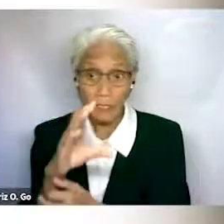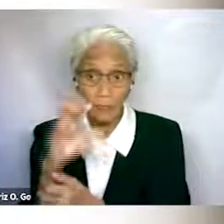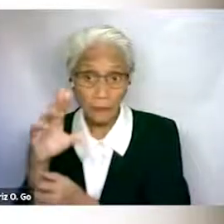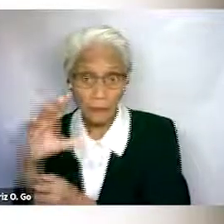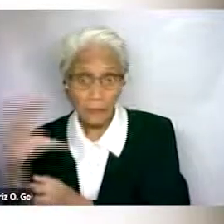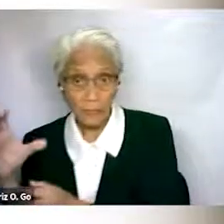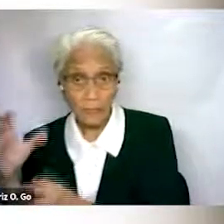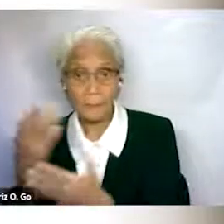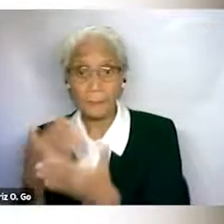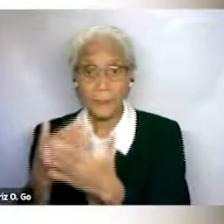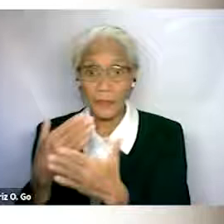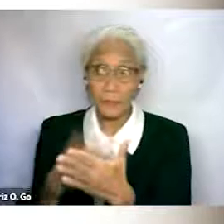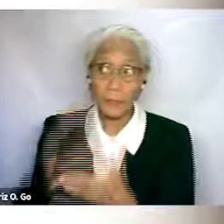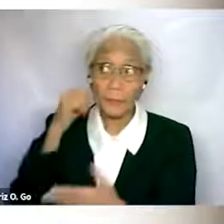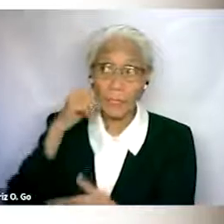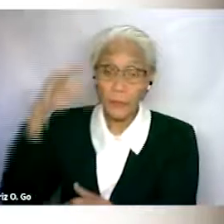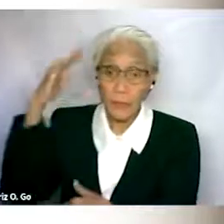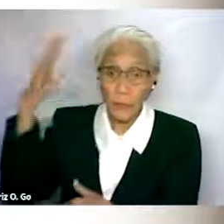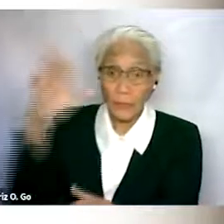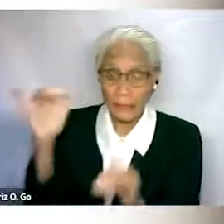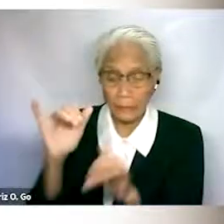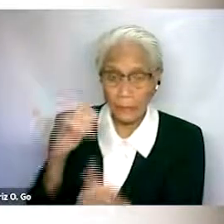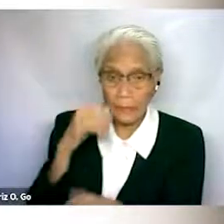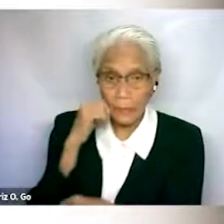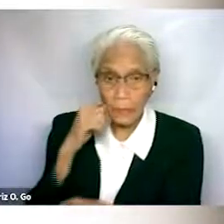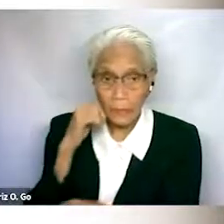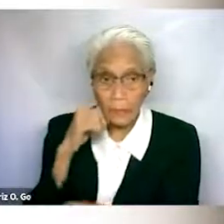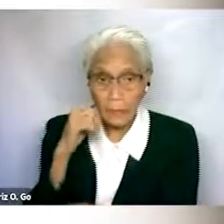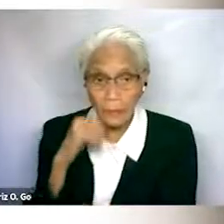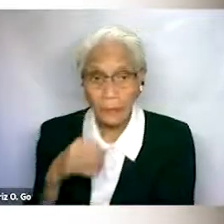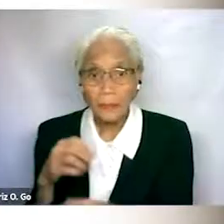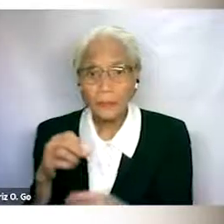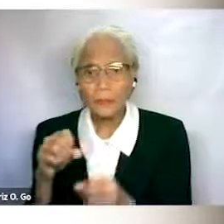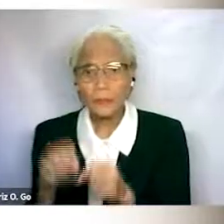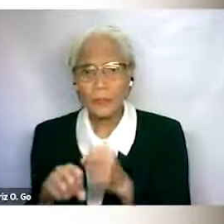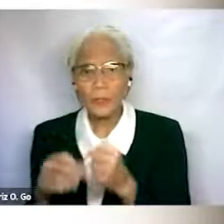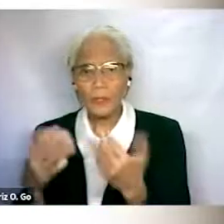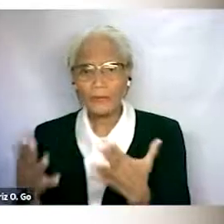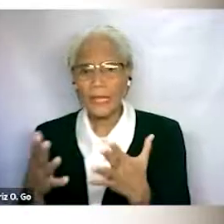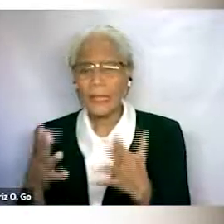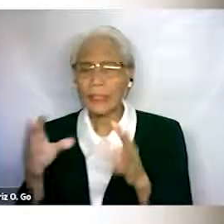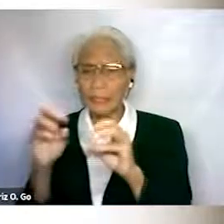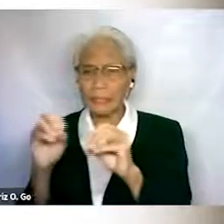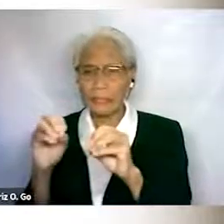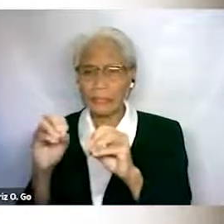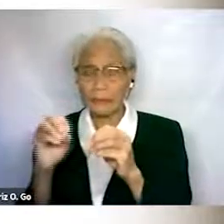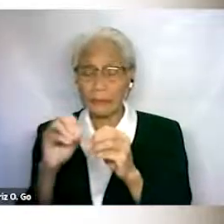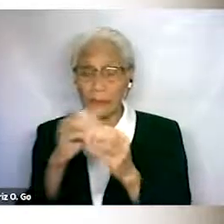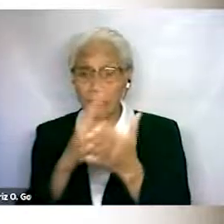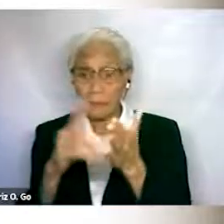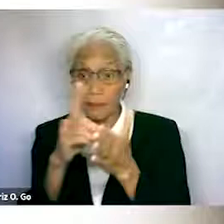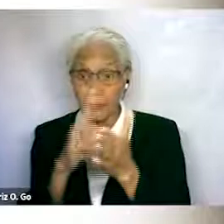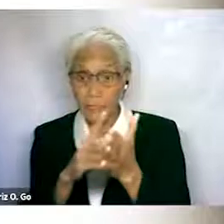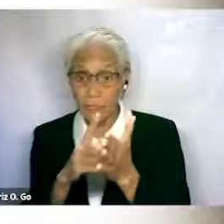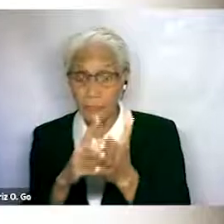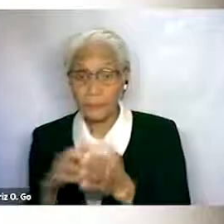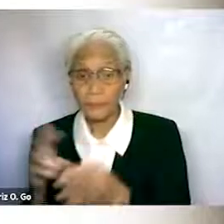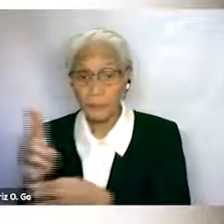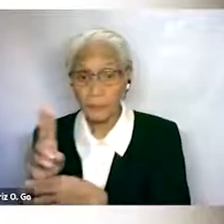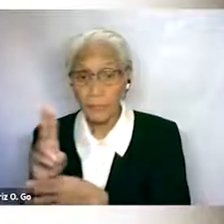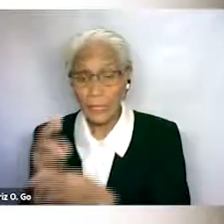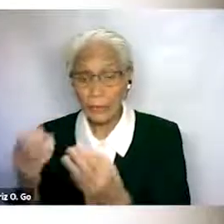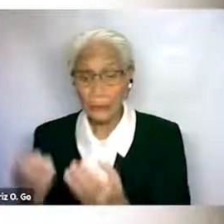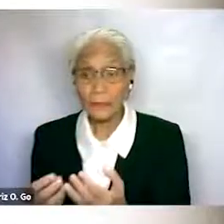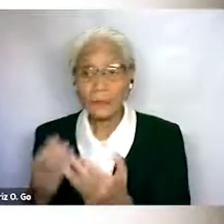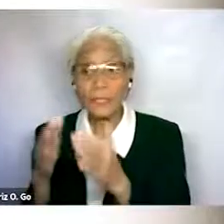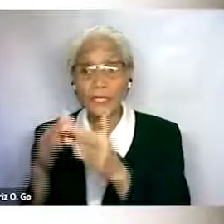Nationality is also present in CEDAW and in the CRC. Education and of course health. So you can just check them individually and see how they will